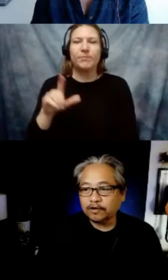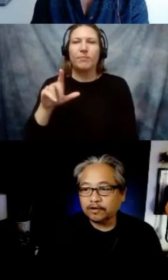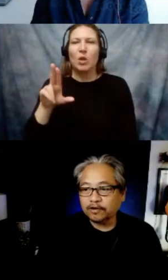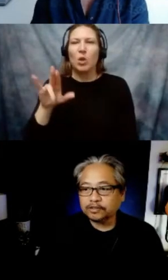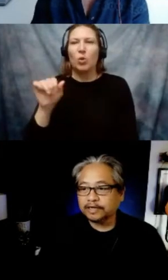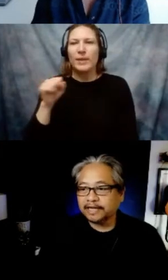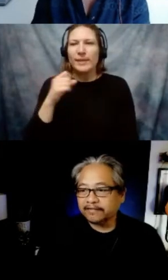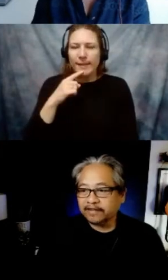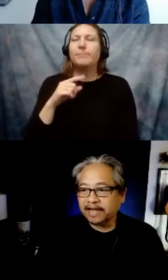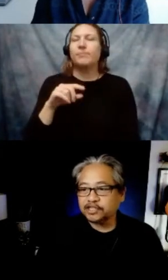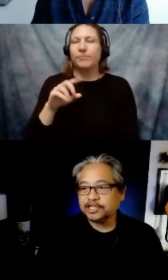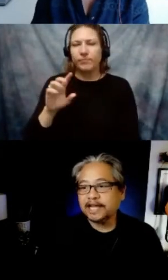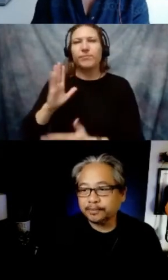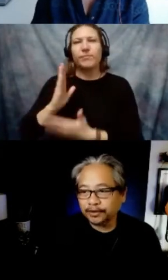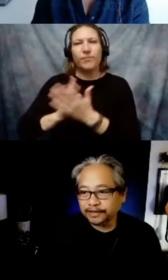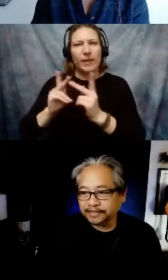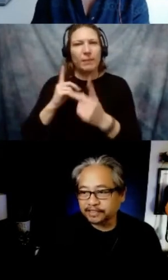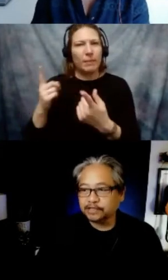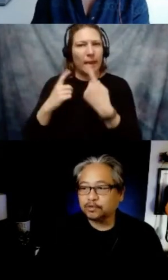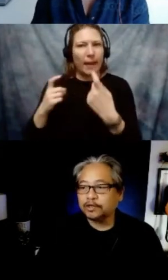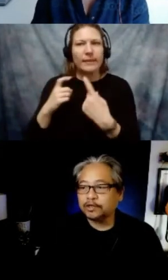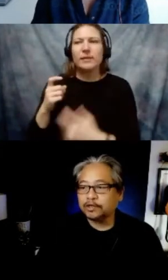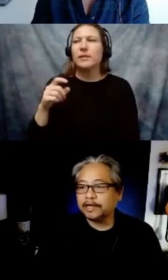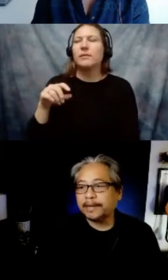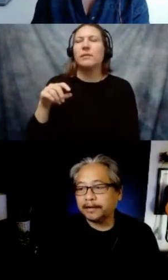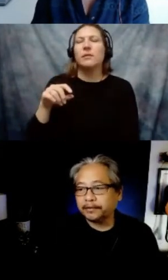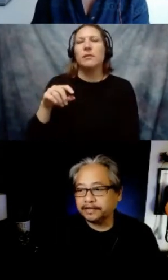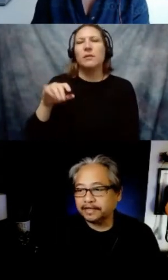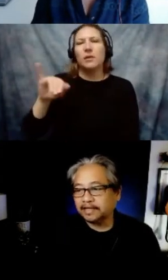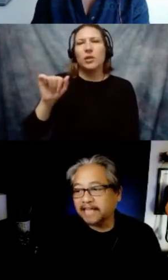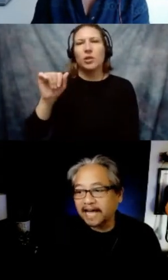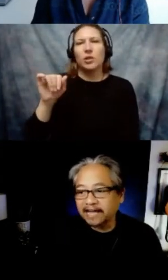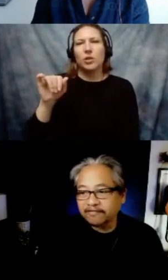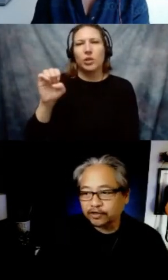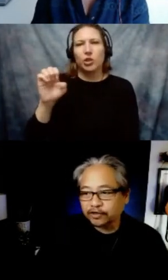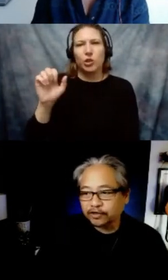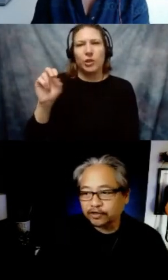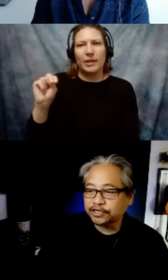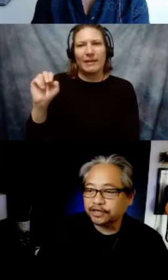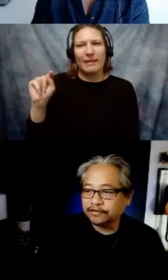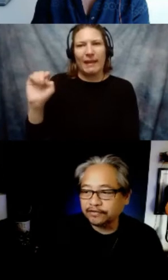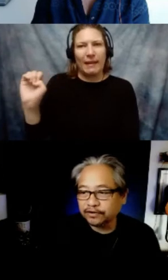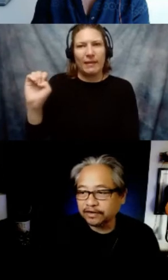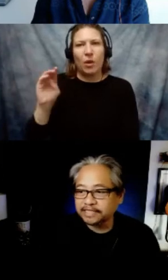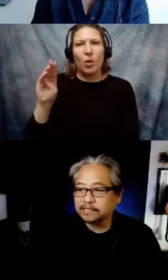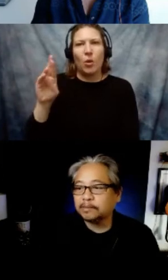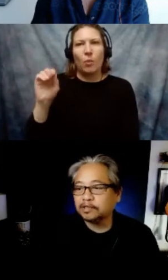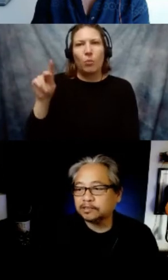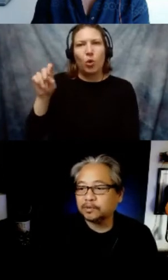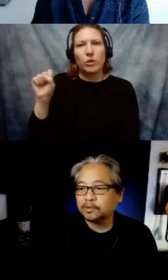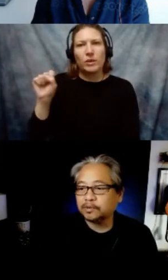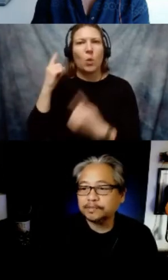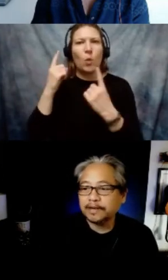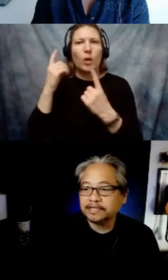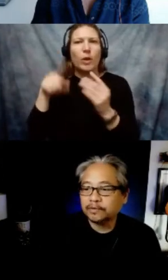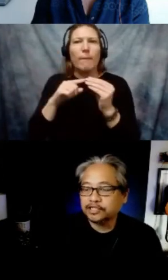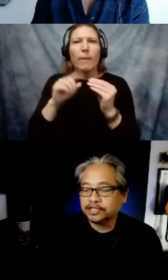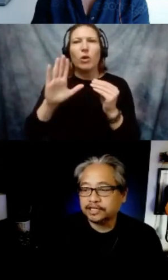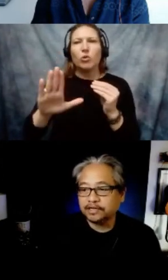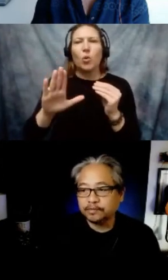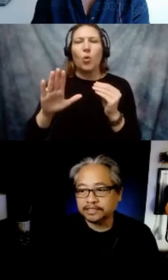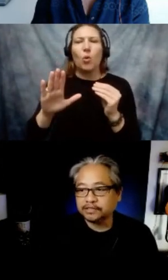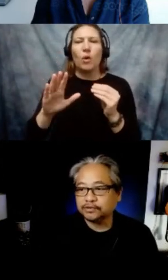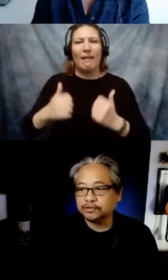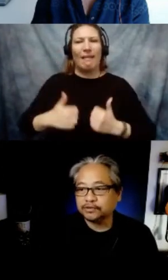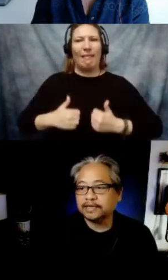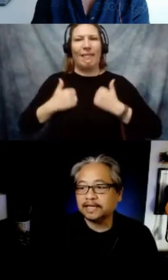about a live version of your accessible multiple response question that you built in Storyline. Okay. Is that available